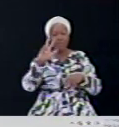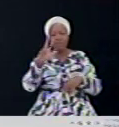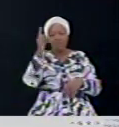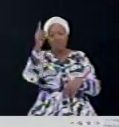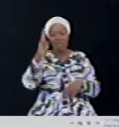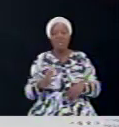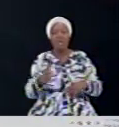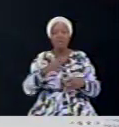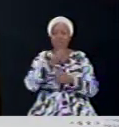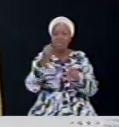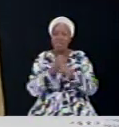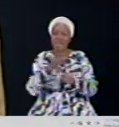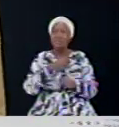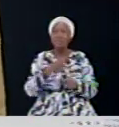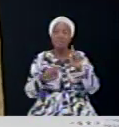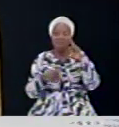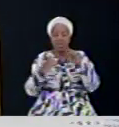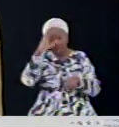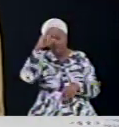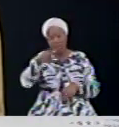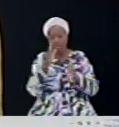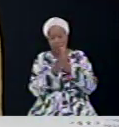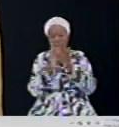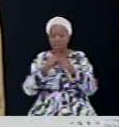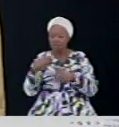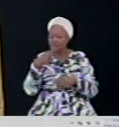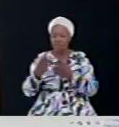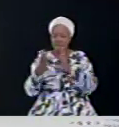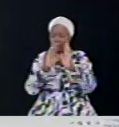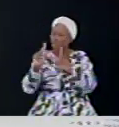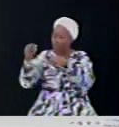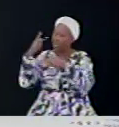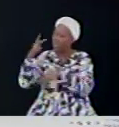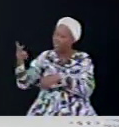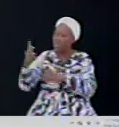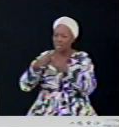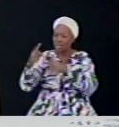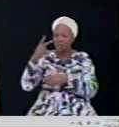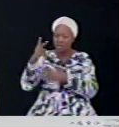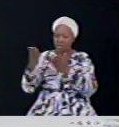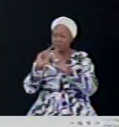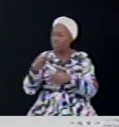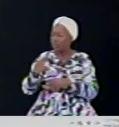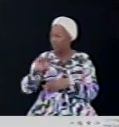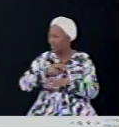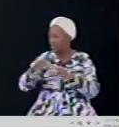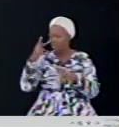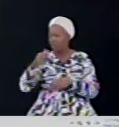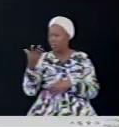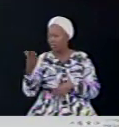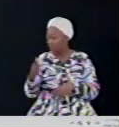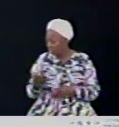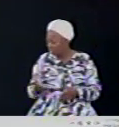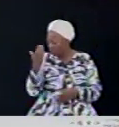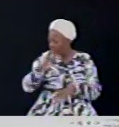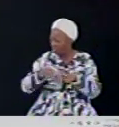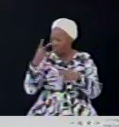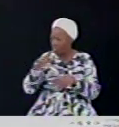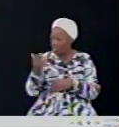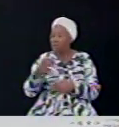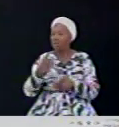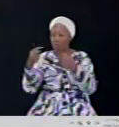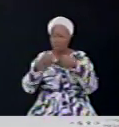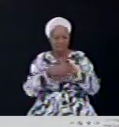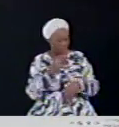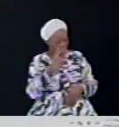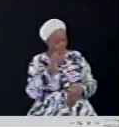prayed, and then he told his servant, go and see. The servant said, I see nothing. Why didn't you see anything? Are you one of those people that don't believe?